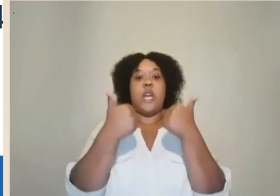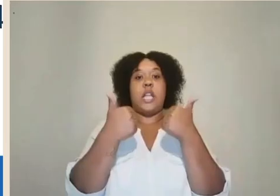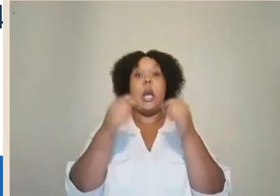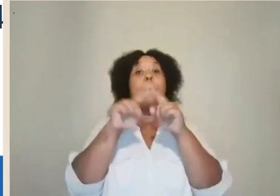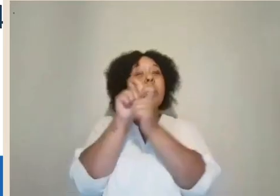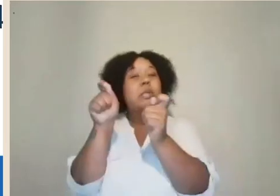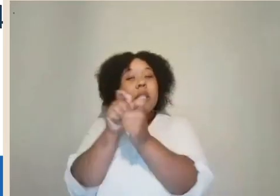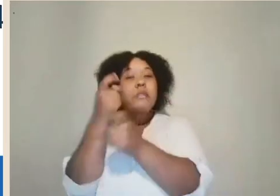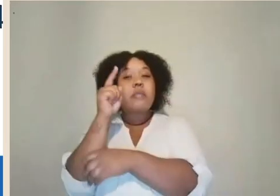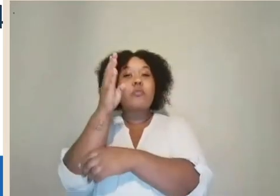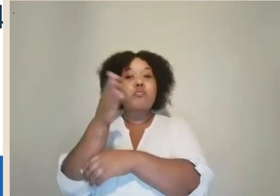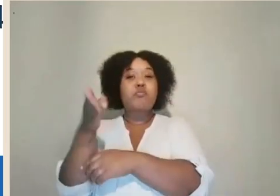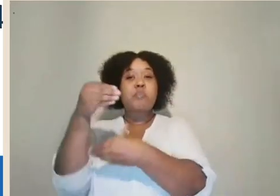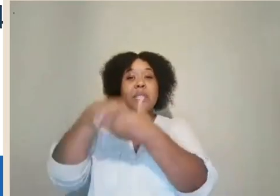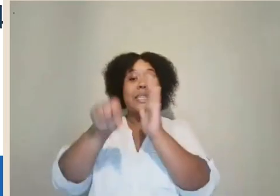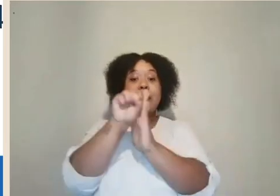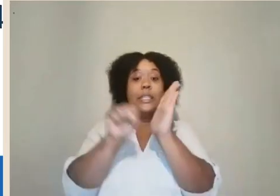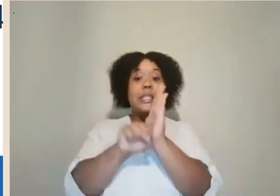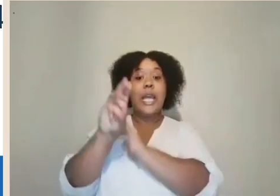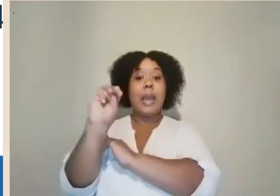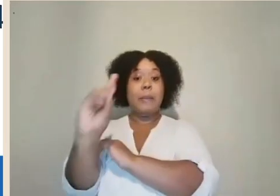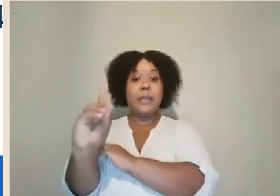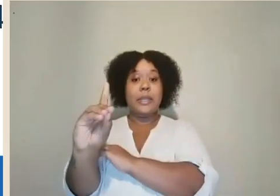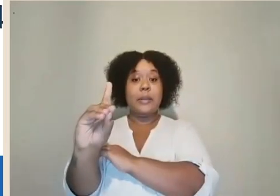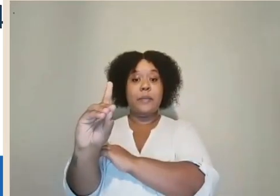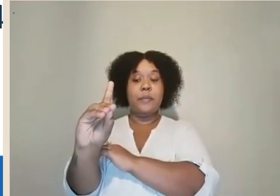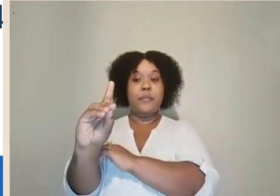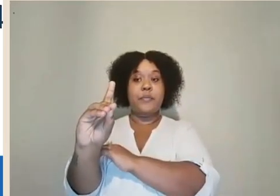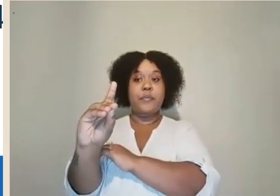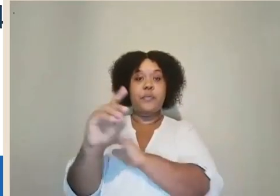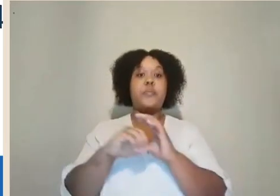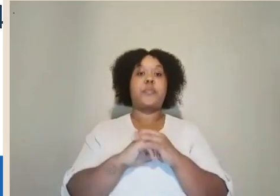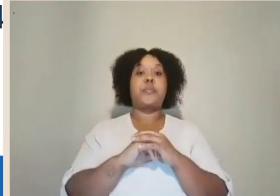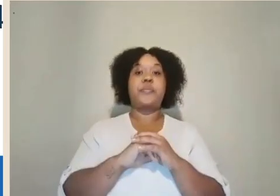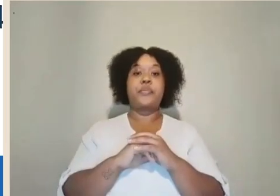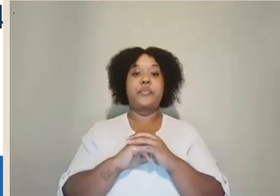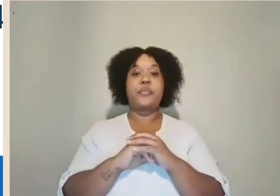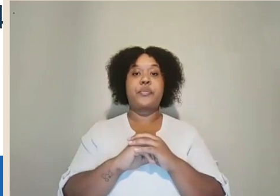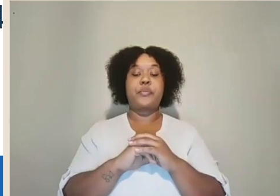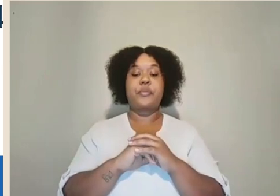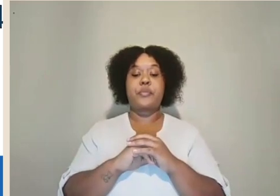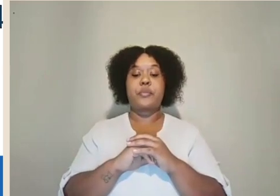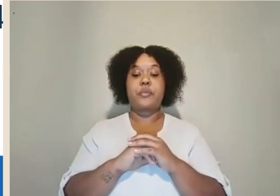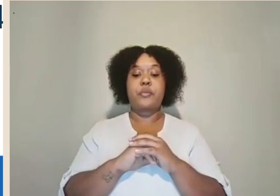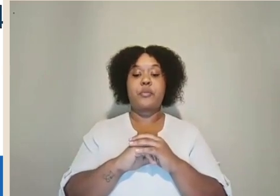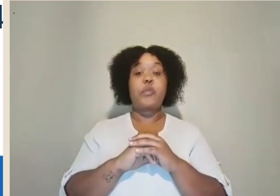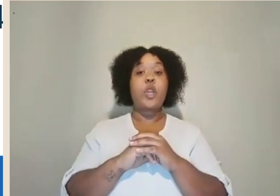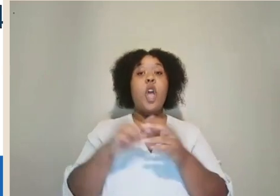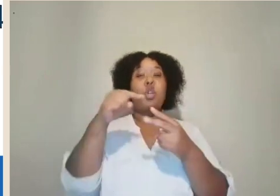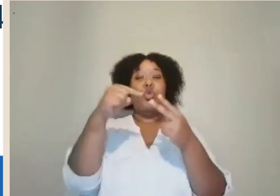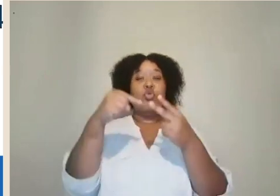specifically, Baltimore City is in the state of Maryland. For those outside the country, this is a city in the state of Maryland in the United States. There are two